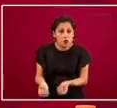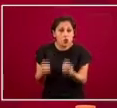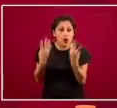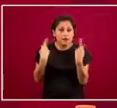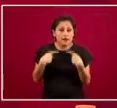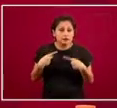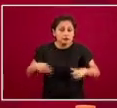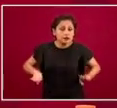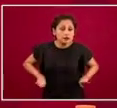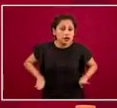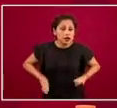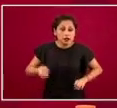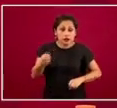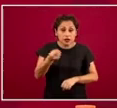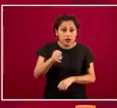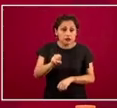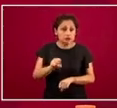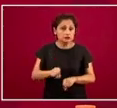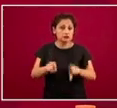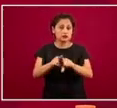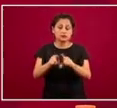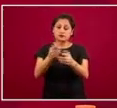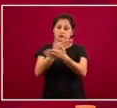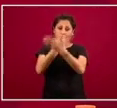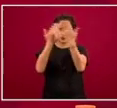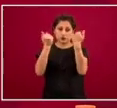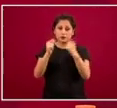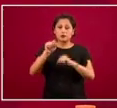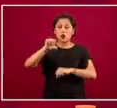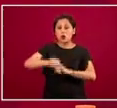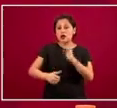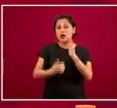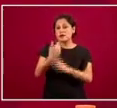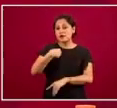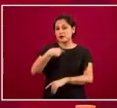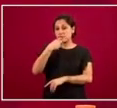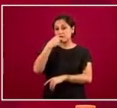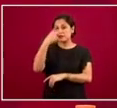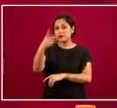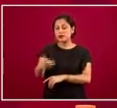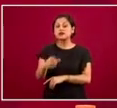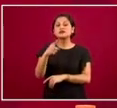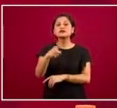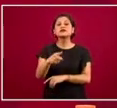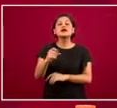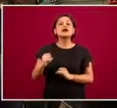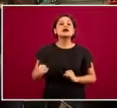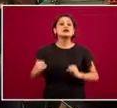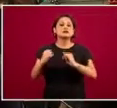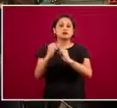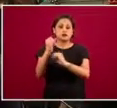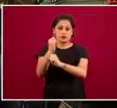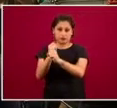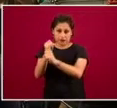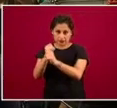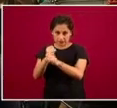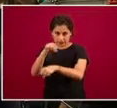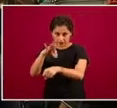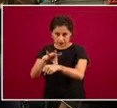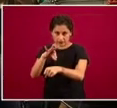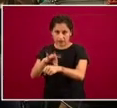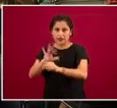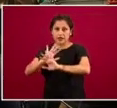far in quantitative terms is how important this phenomenon is. We